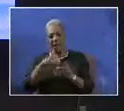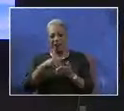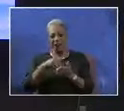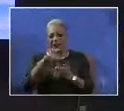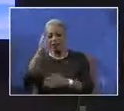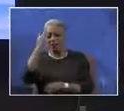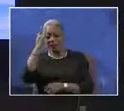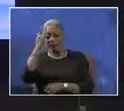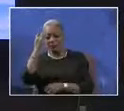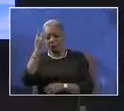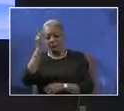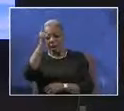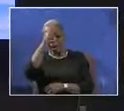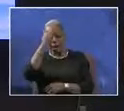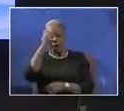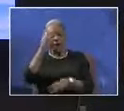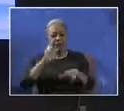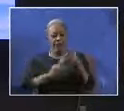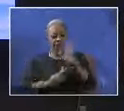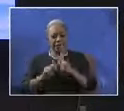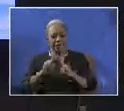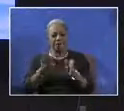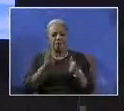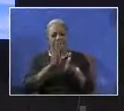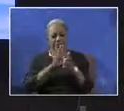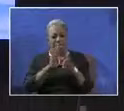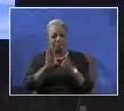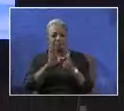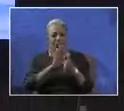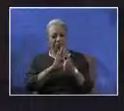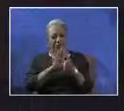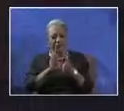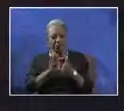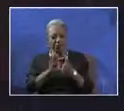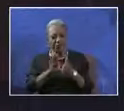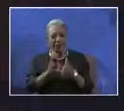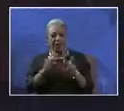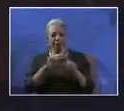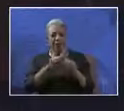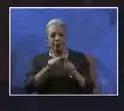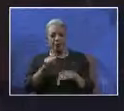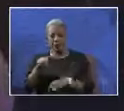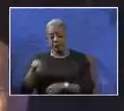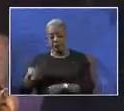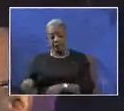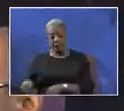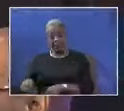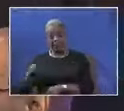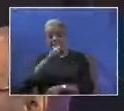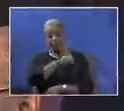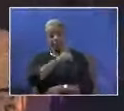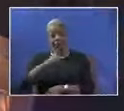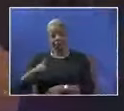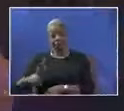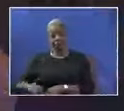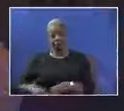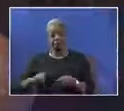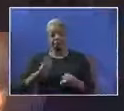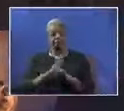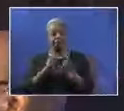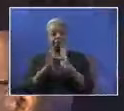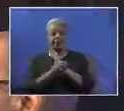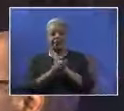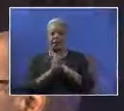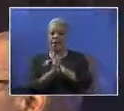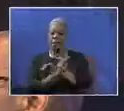did God punish David? And why did David come to the realization that after he had taken the